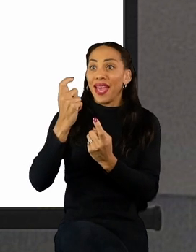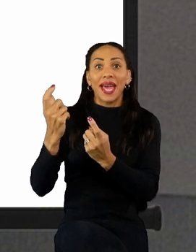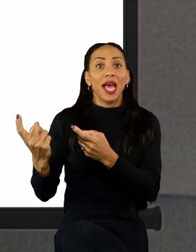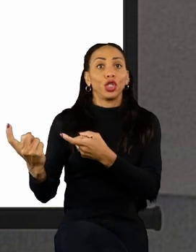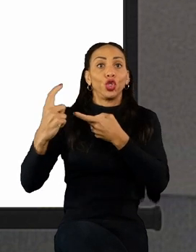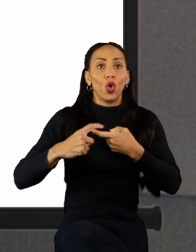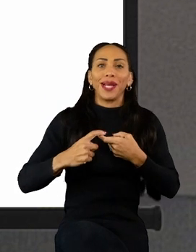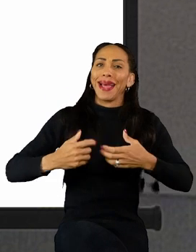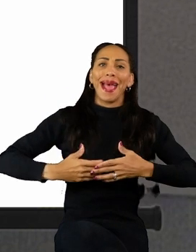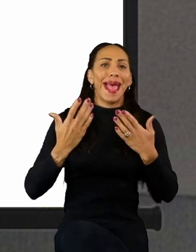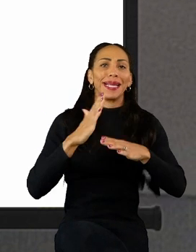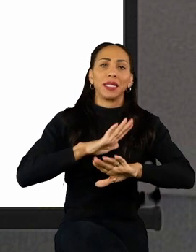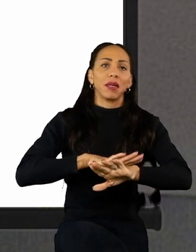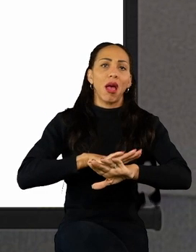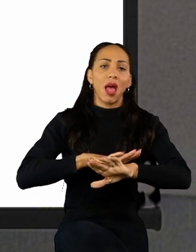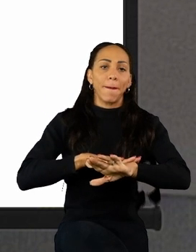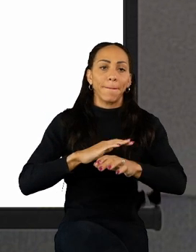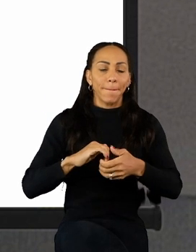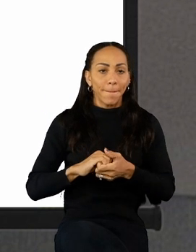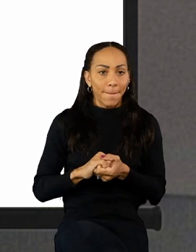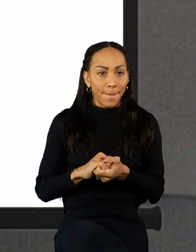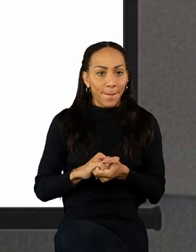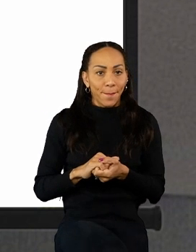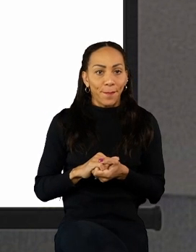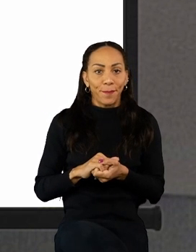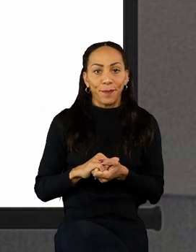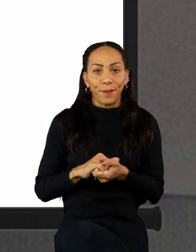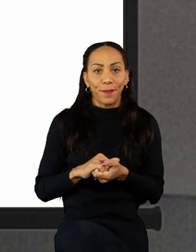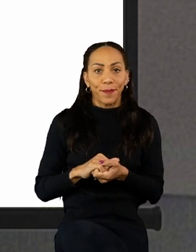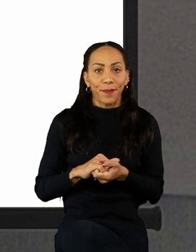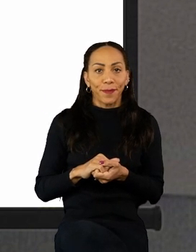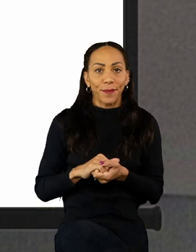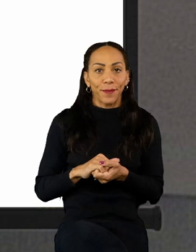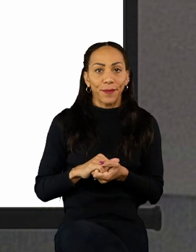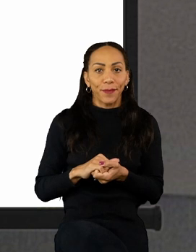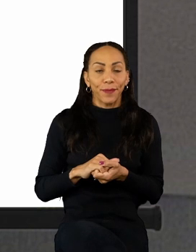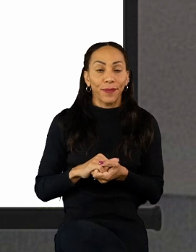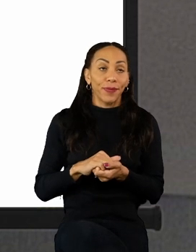wanted. There might be specific times where your partners